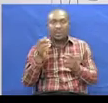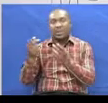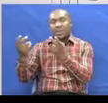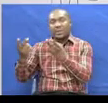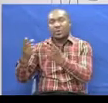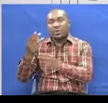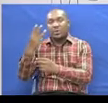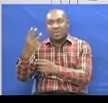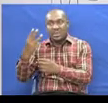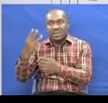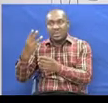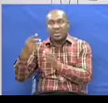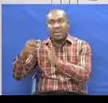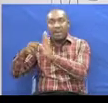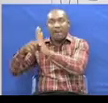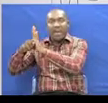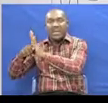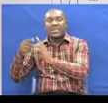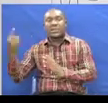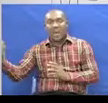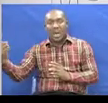means subtract